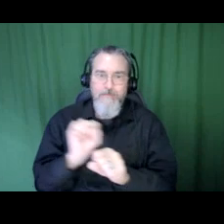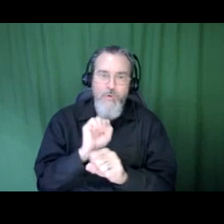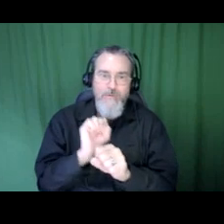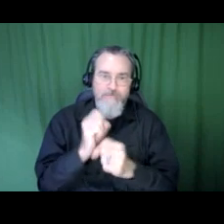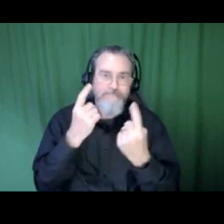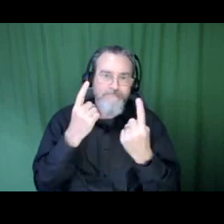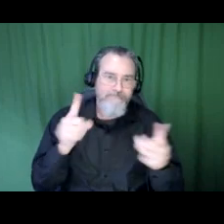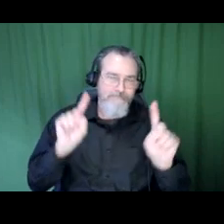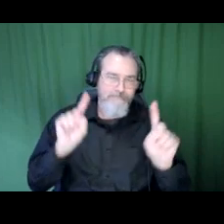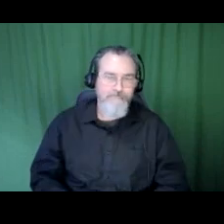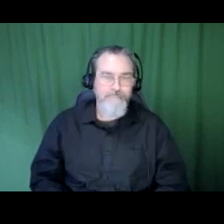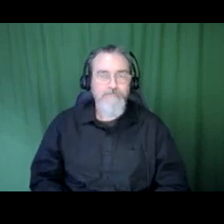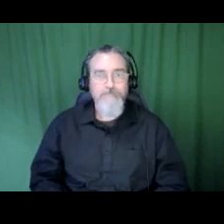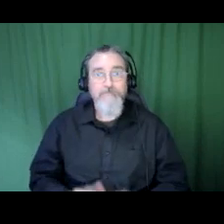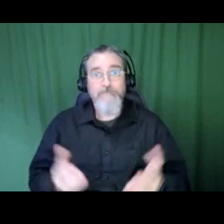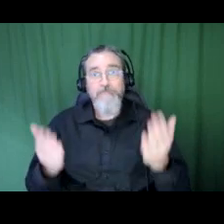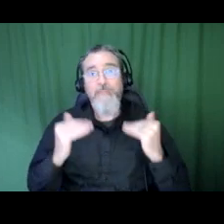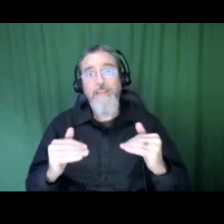Next slide.